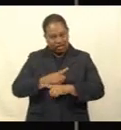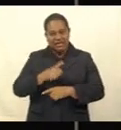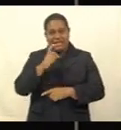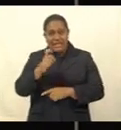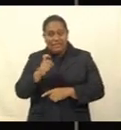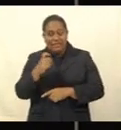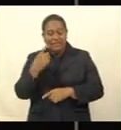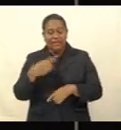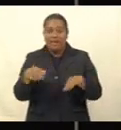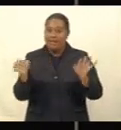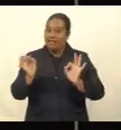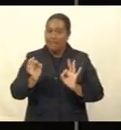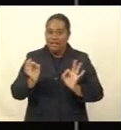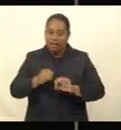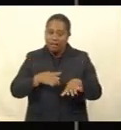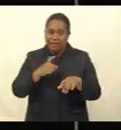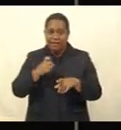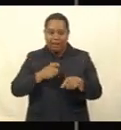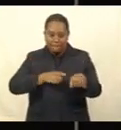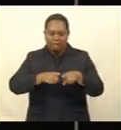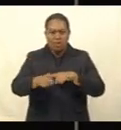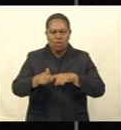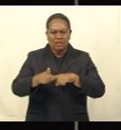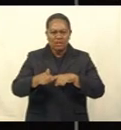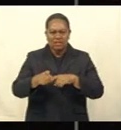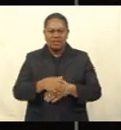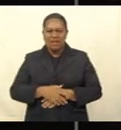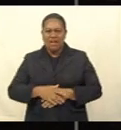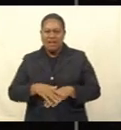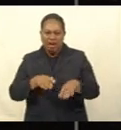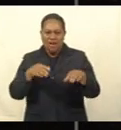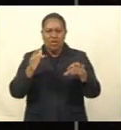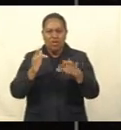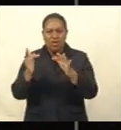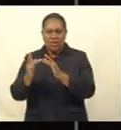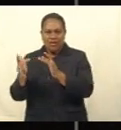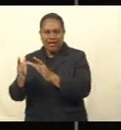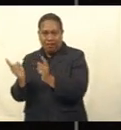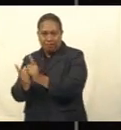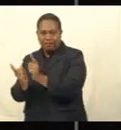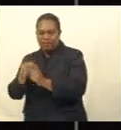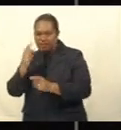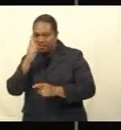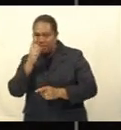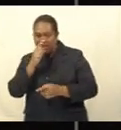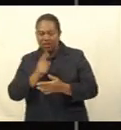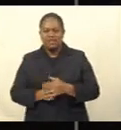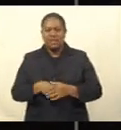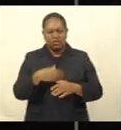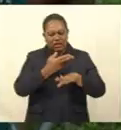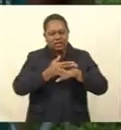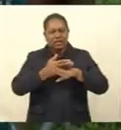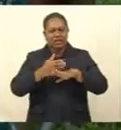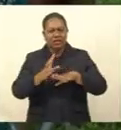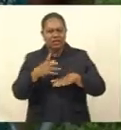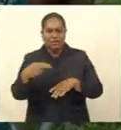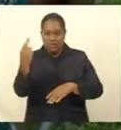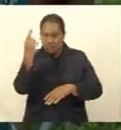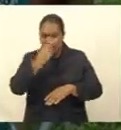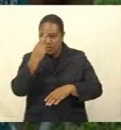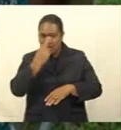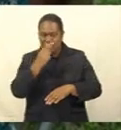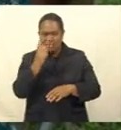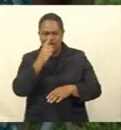find all or most of the missing 5% of contacts, or their testing reveals new high-risk cases. This